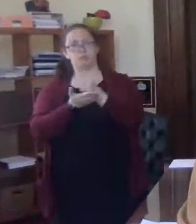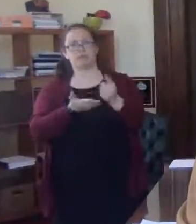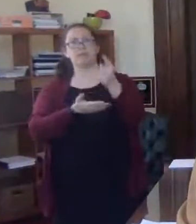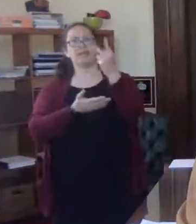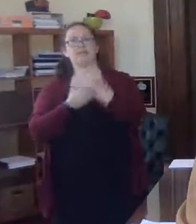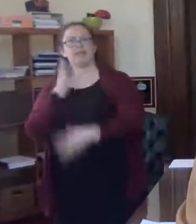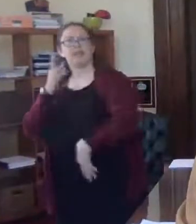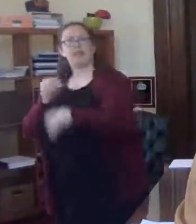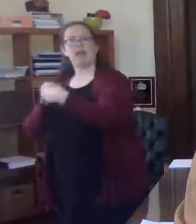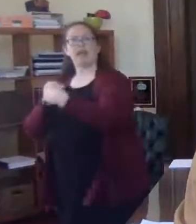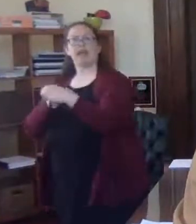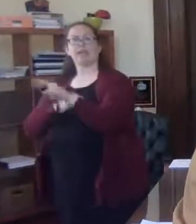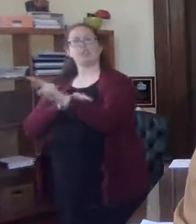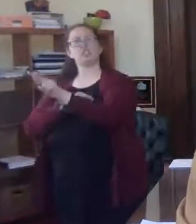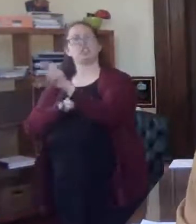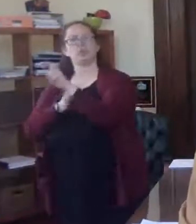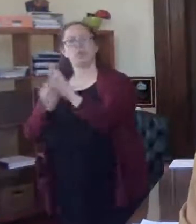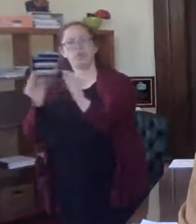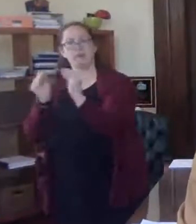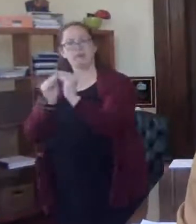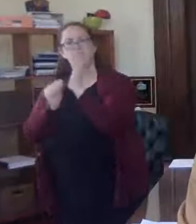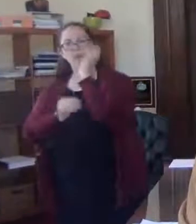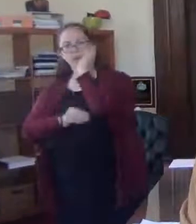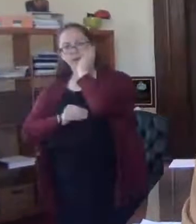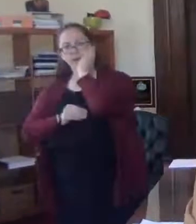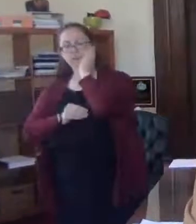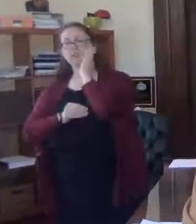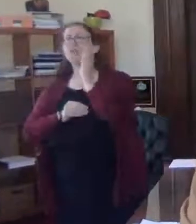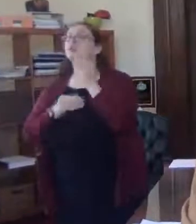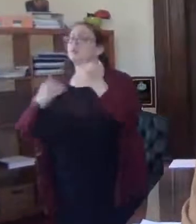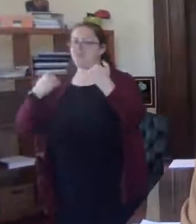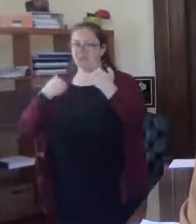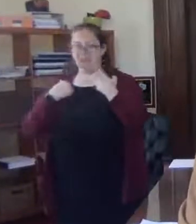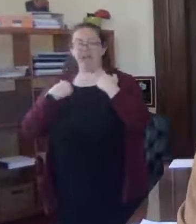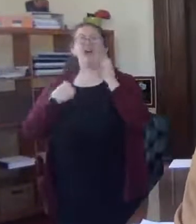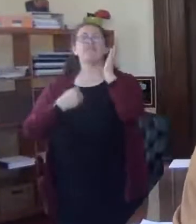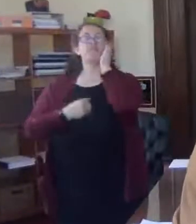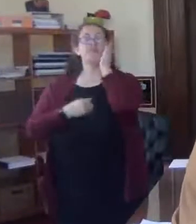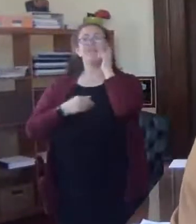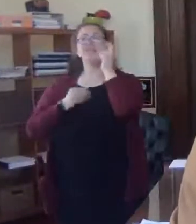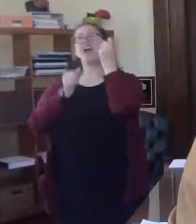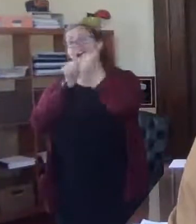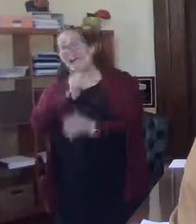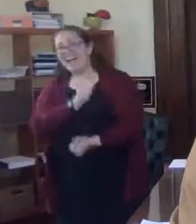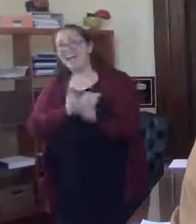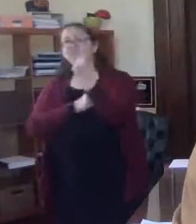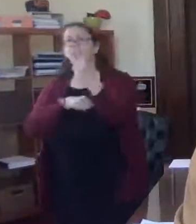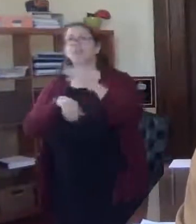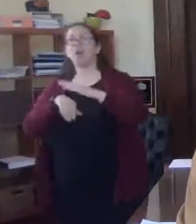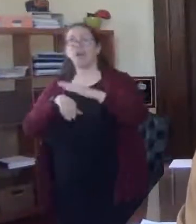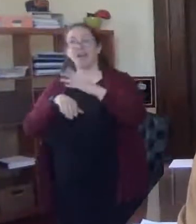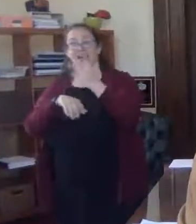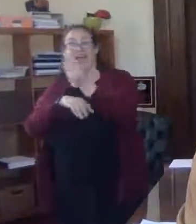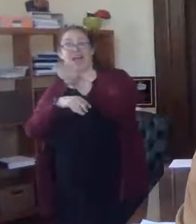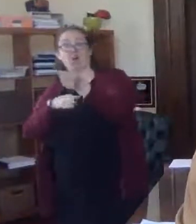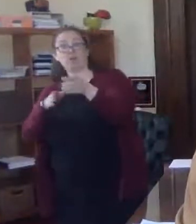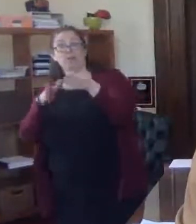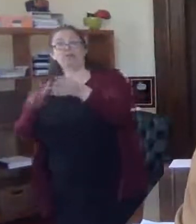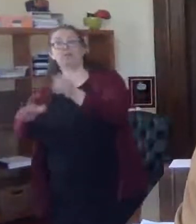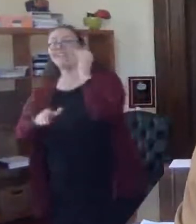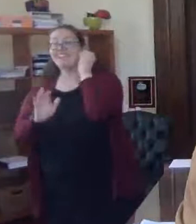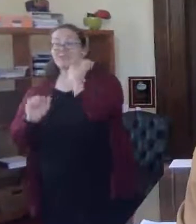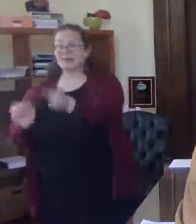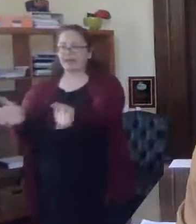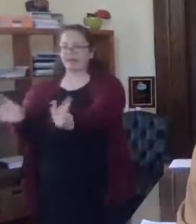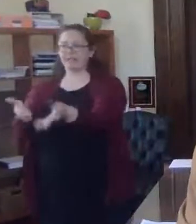200 new beds online. So there is a bed for everyone who is on the street if we can persuade them to go into